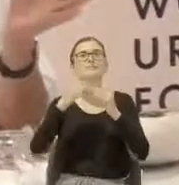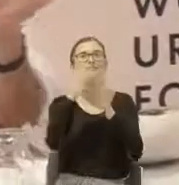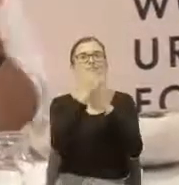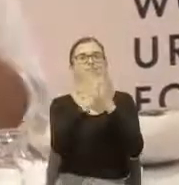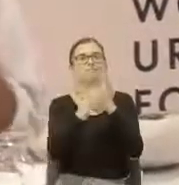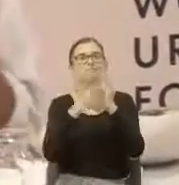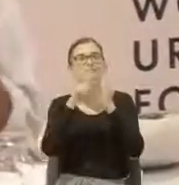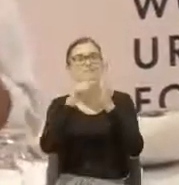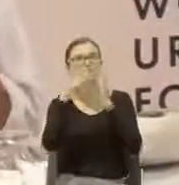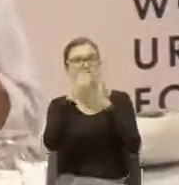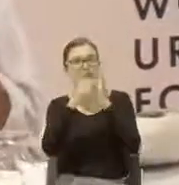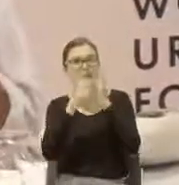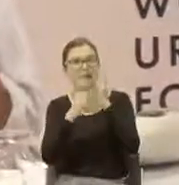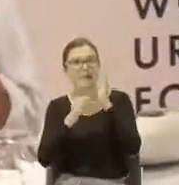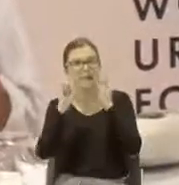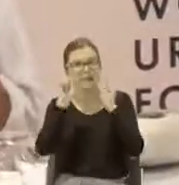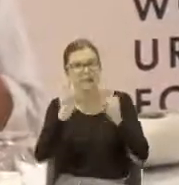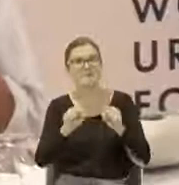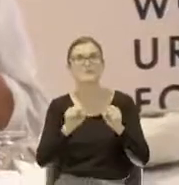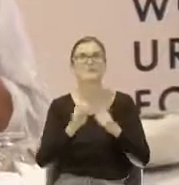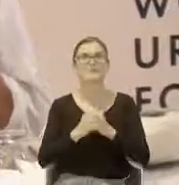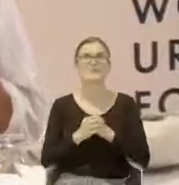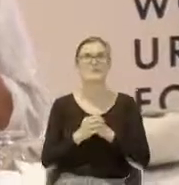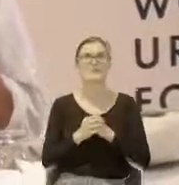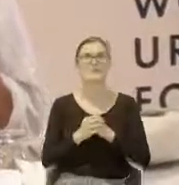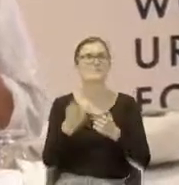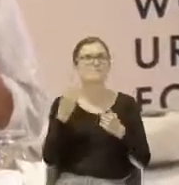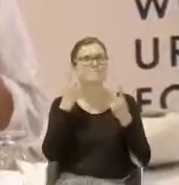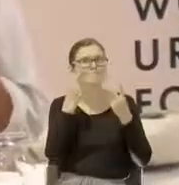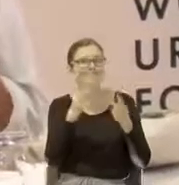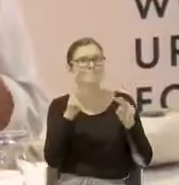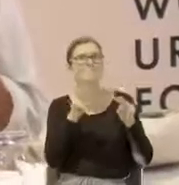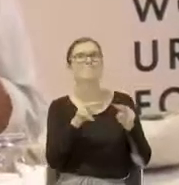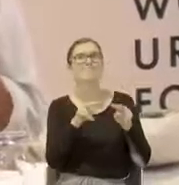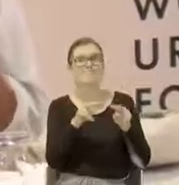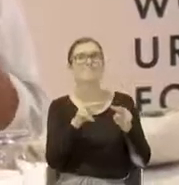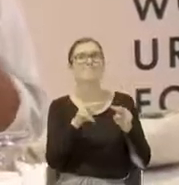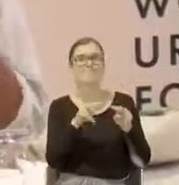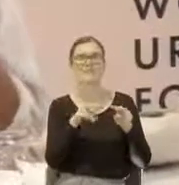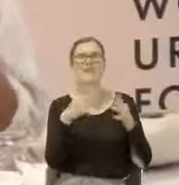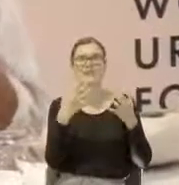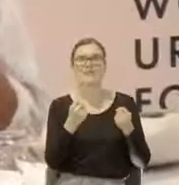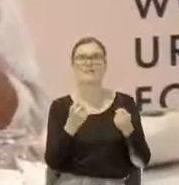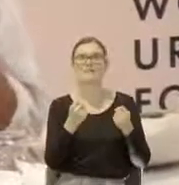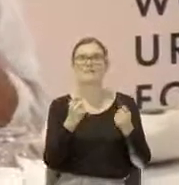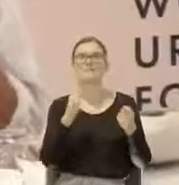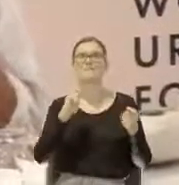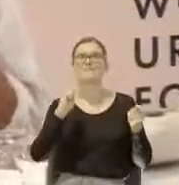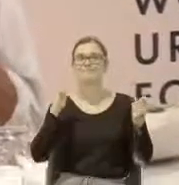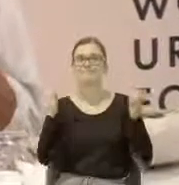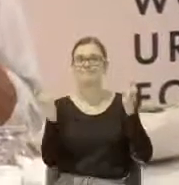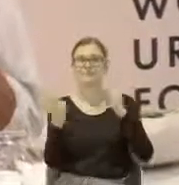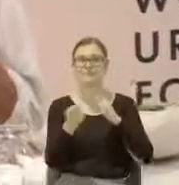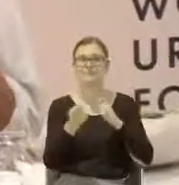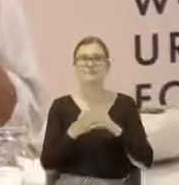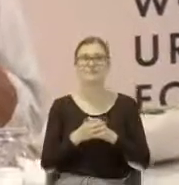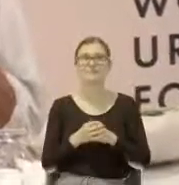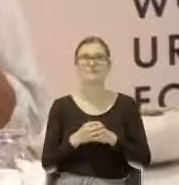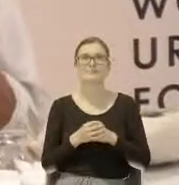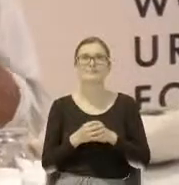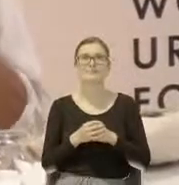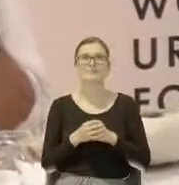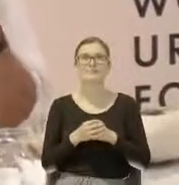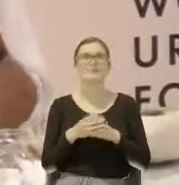of the high-level meeting? We were able to work closely with the President of the General Assembly to consolidate 87 declared actions and